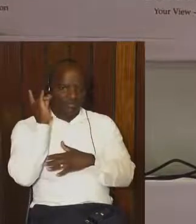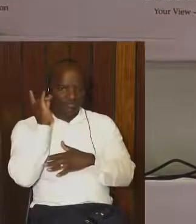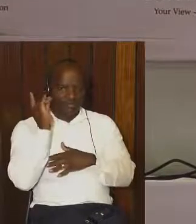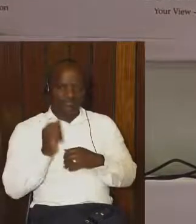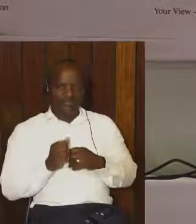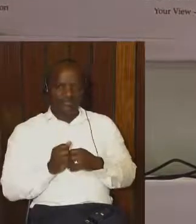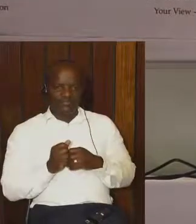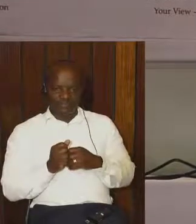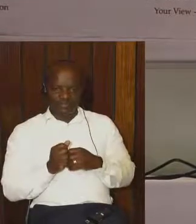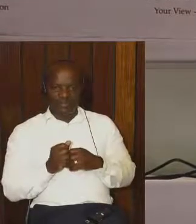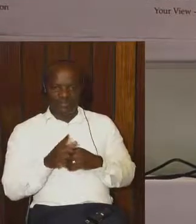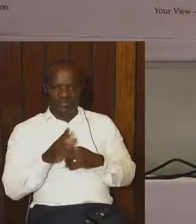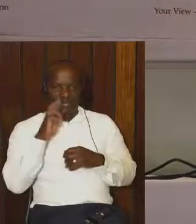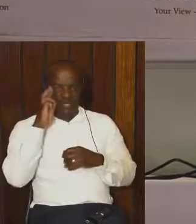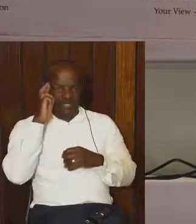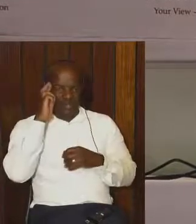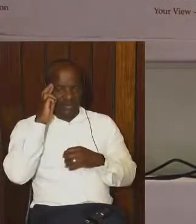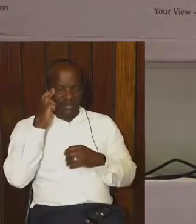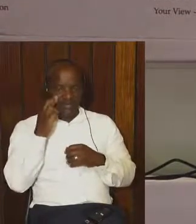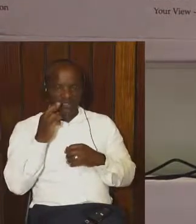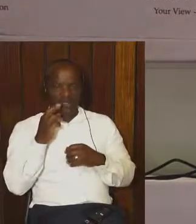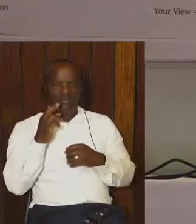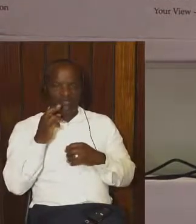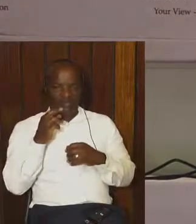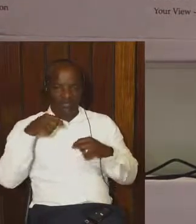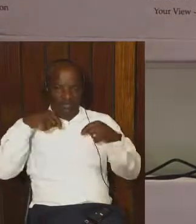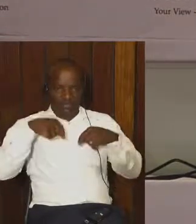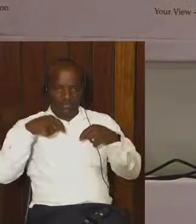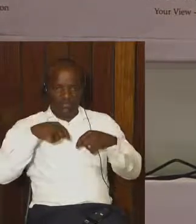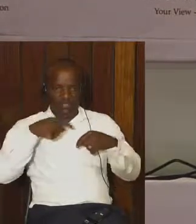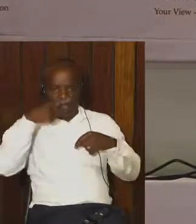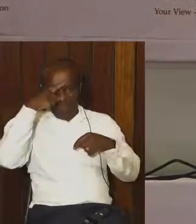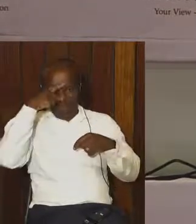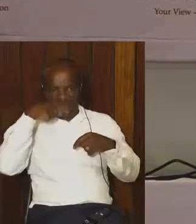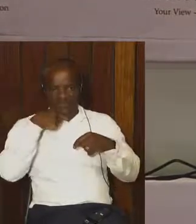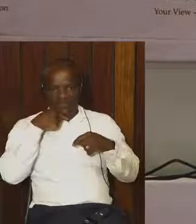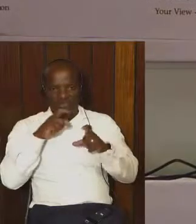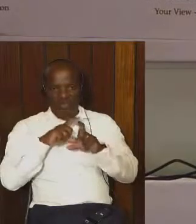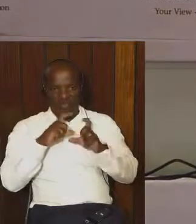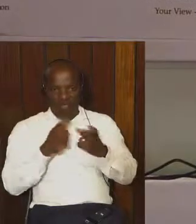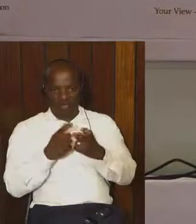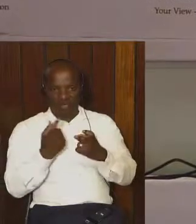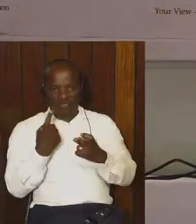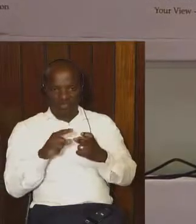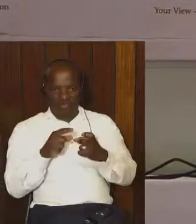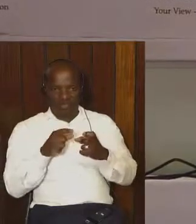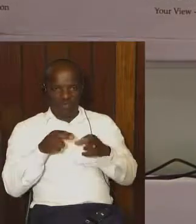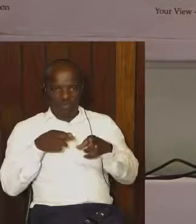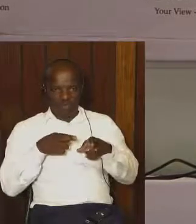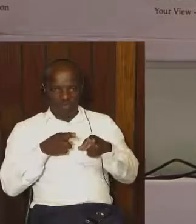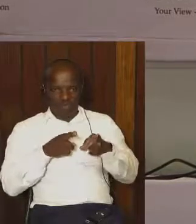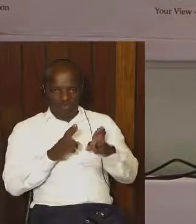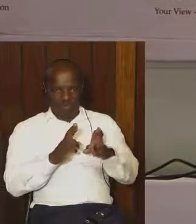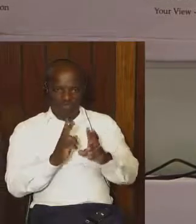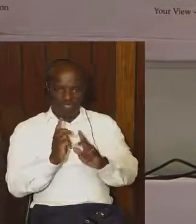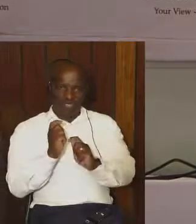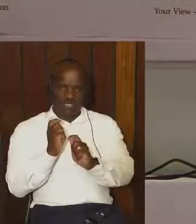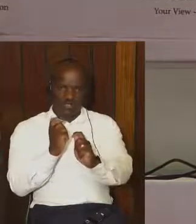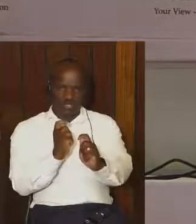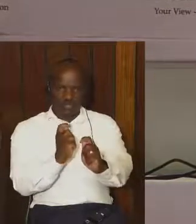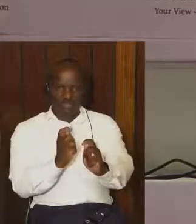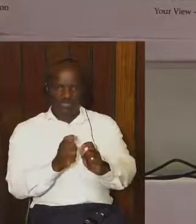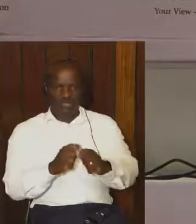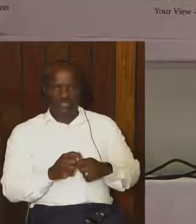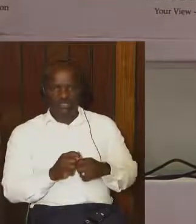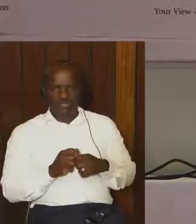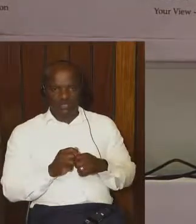But remember, this is a portfolio committee on roads and transport. We do have